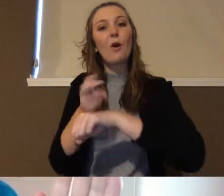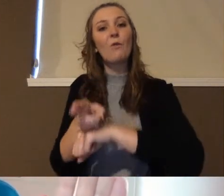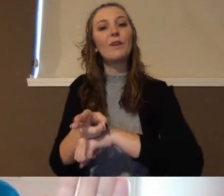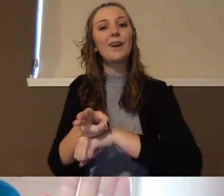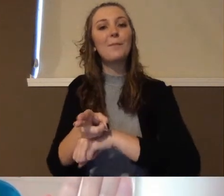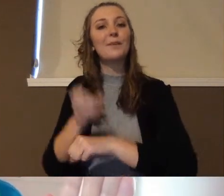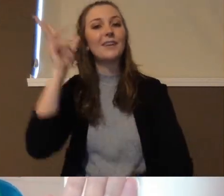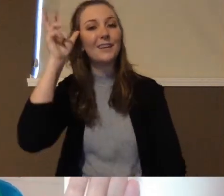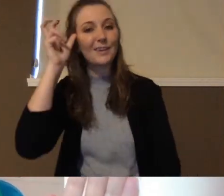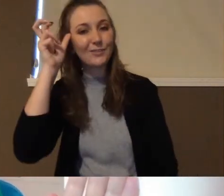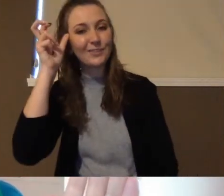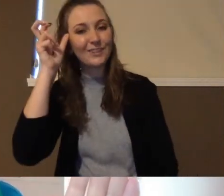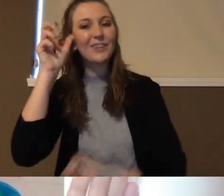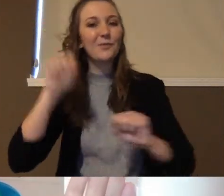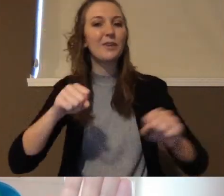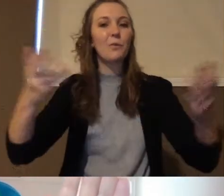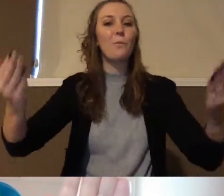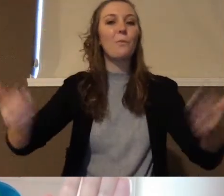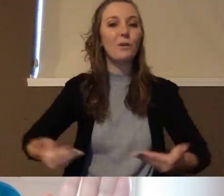and welcome good.